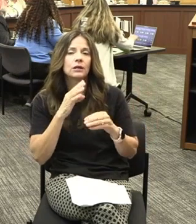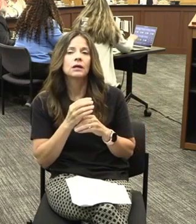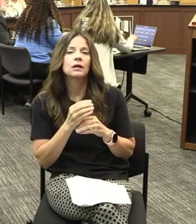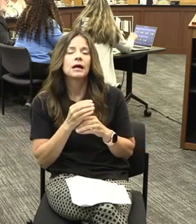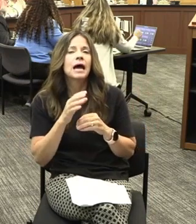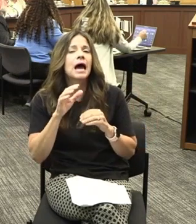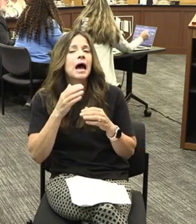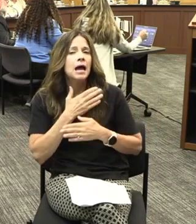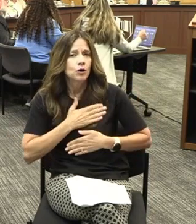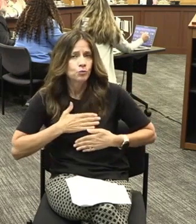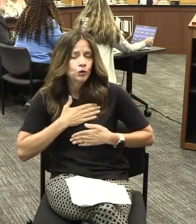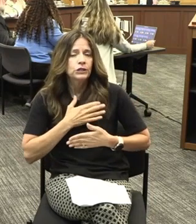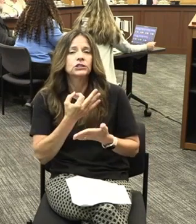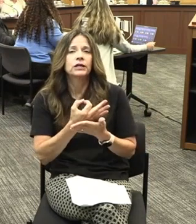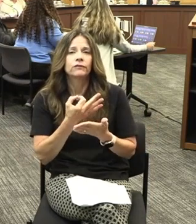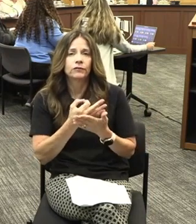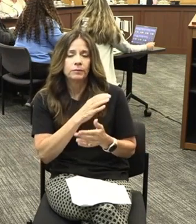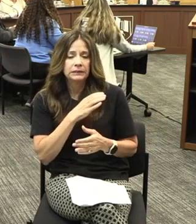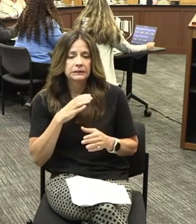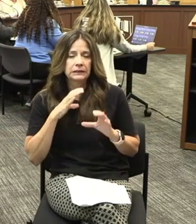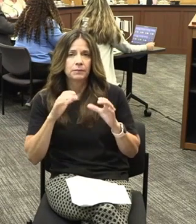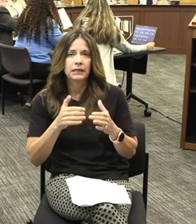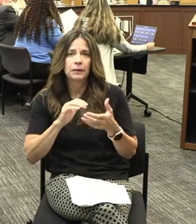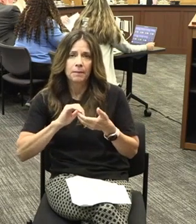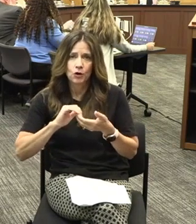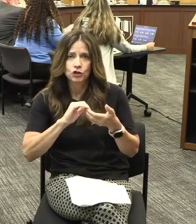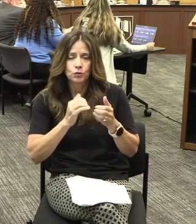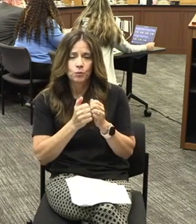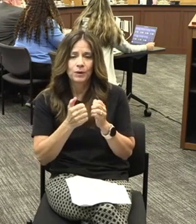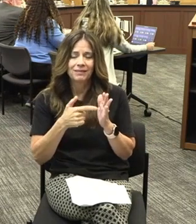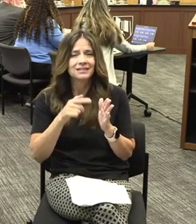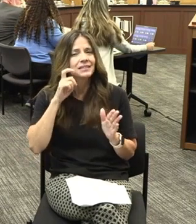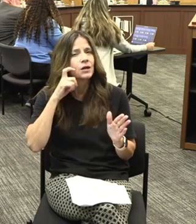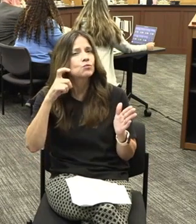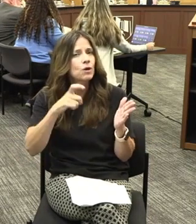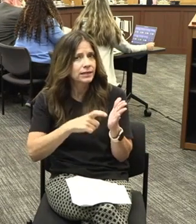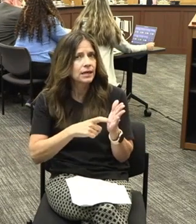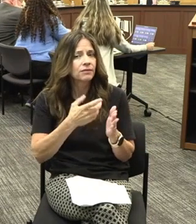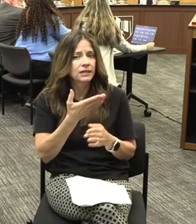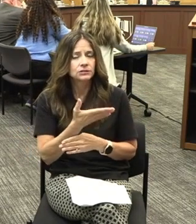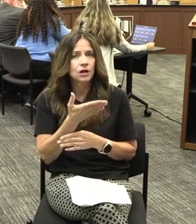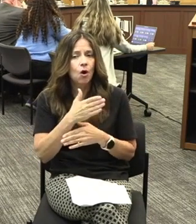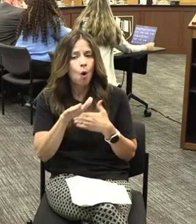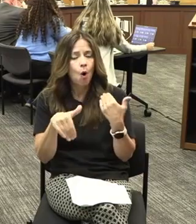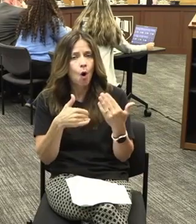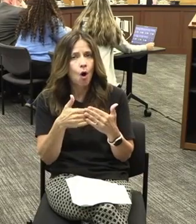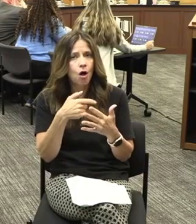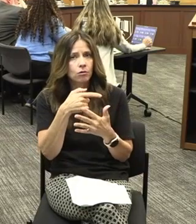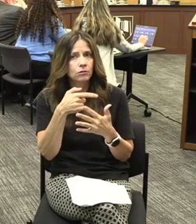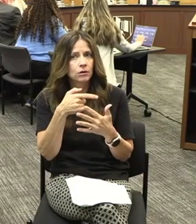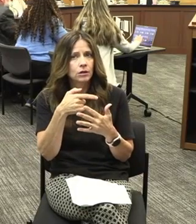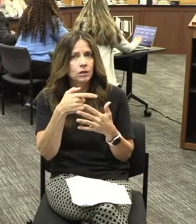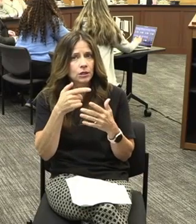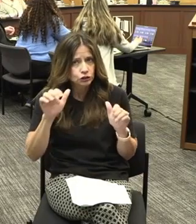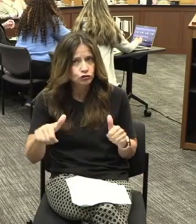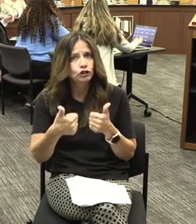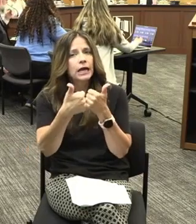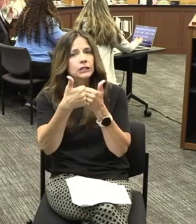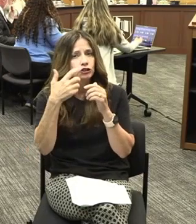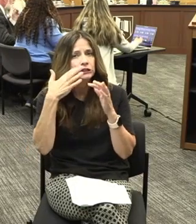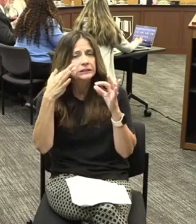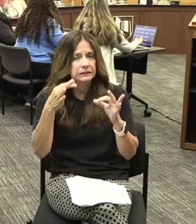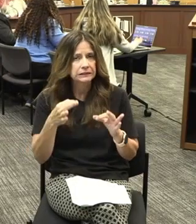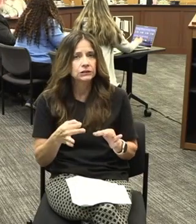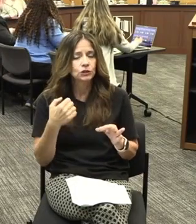Finance Committee's partnership on this and recognize, these are all challenging decisions. Right?